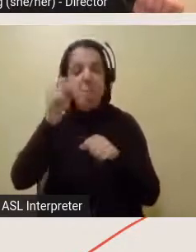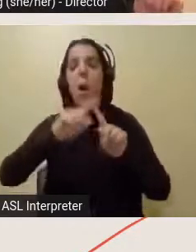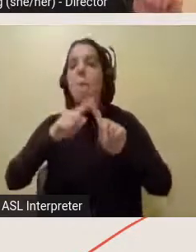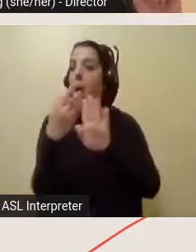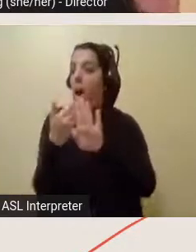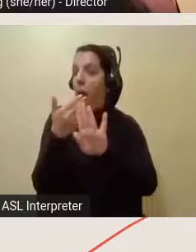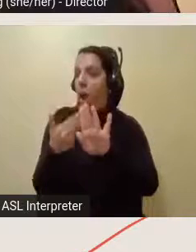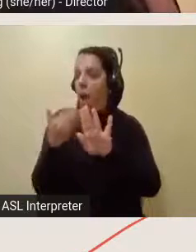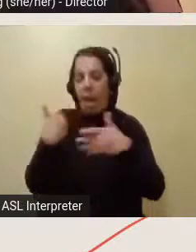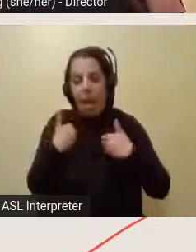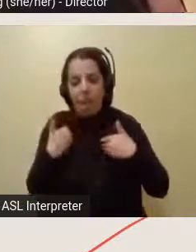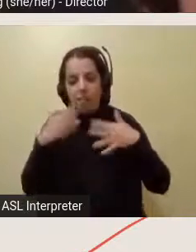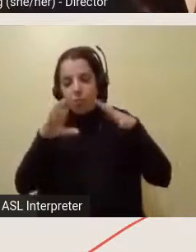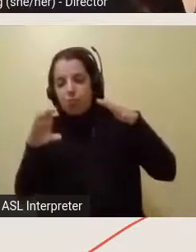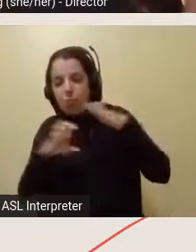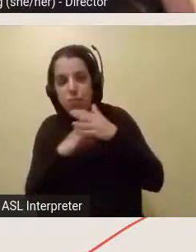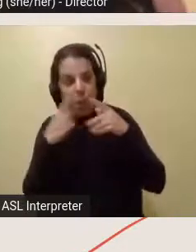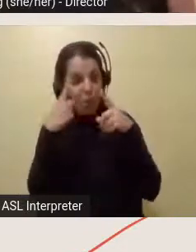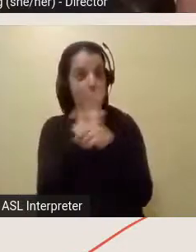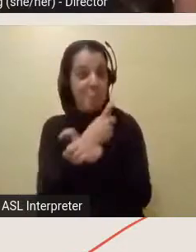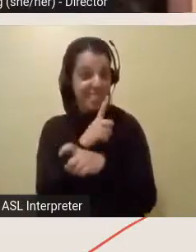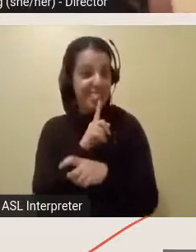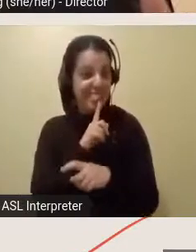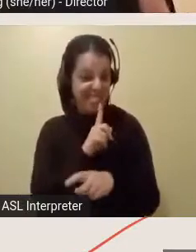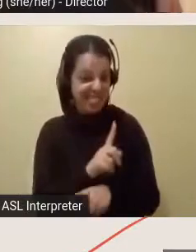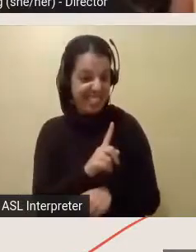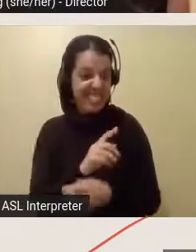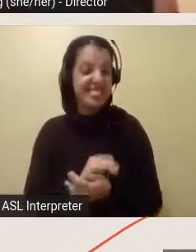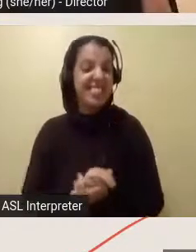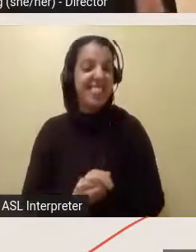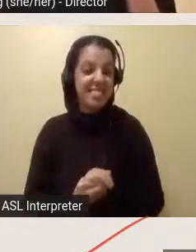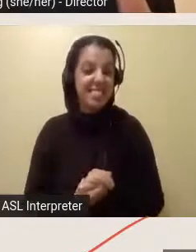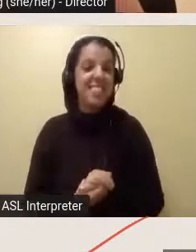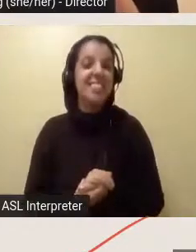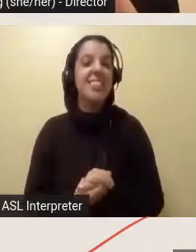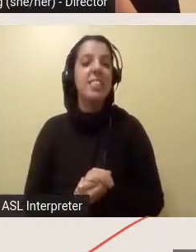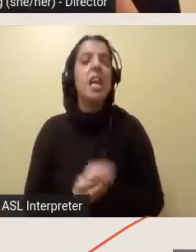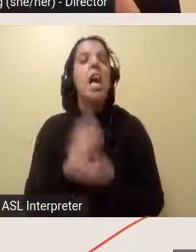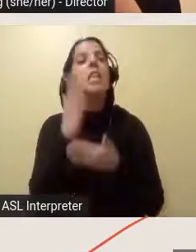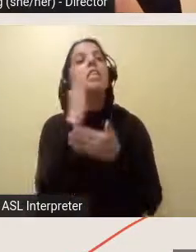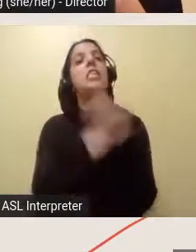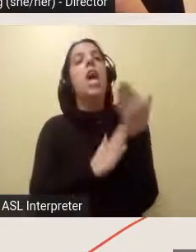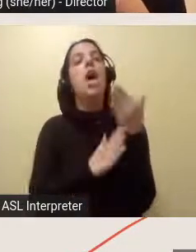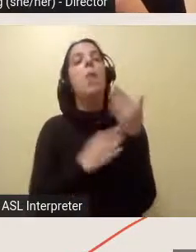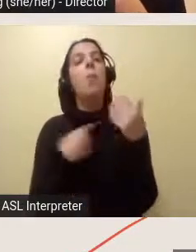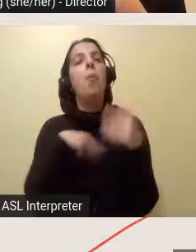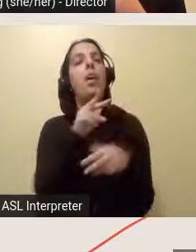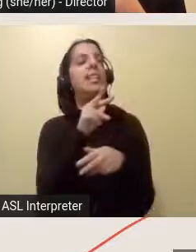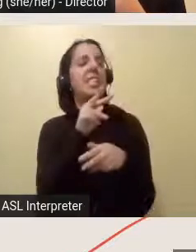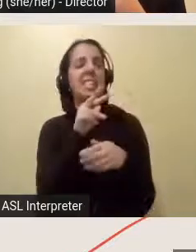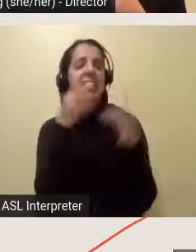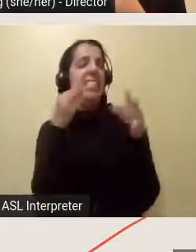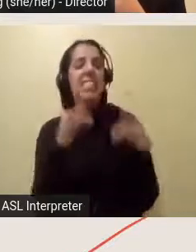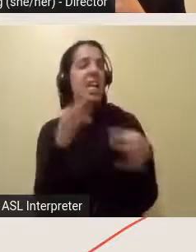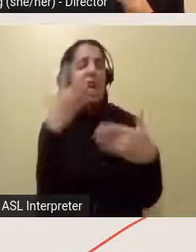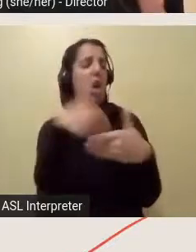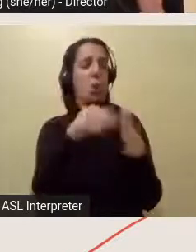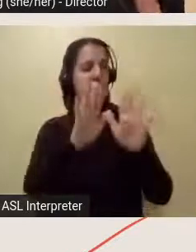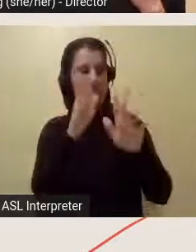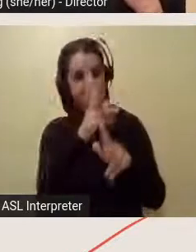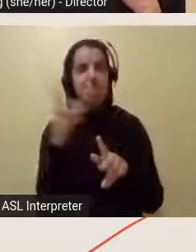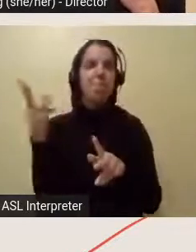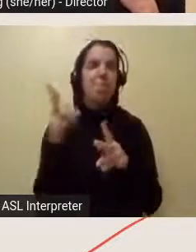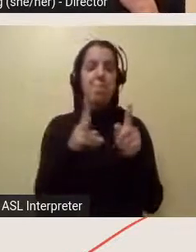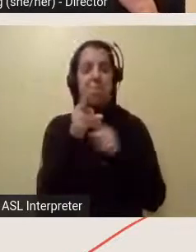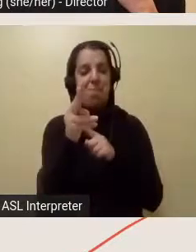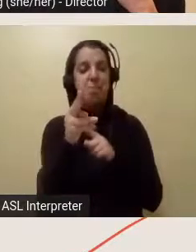backdrops. So it was like, you know, some of these things, you know, some things we ended up taking out, but it's, you know, there were, you know, I'm thinking of